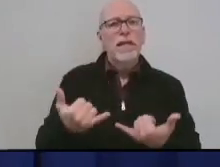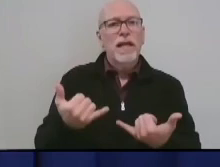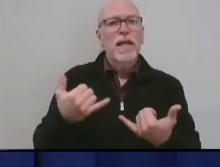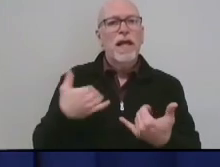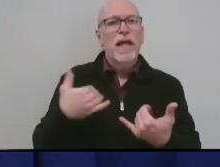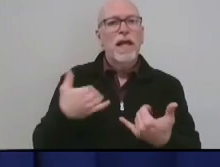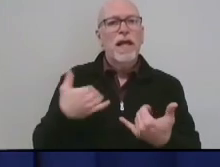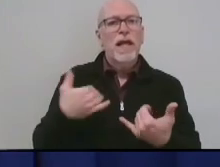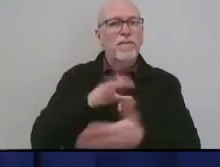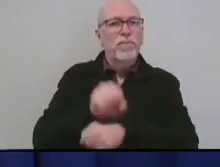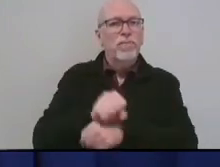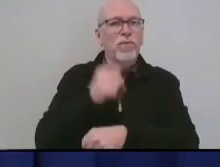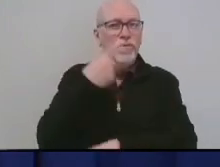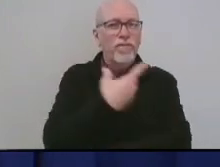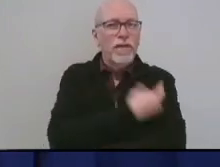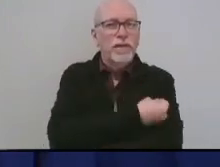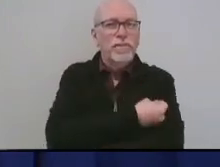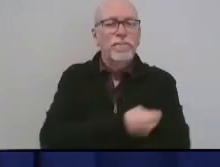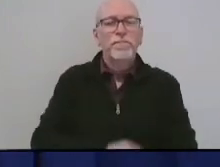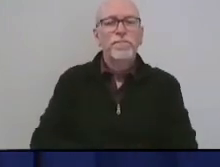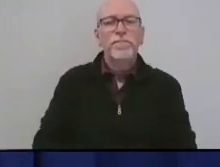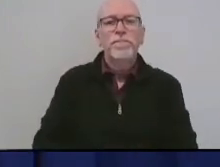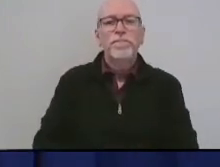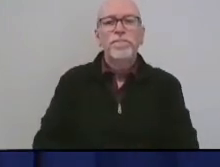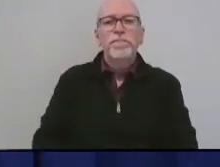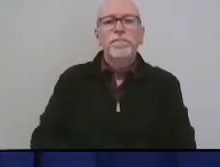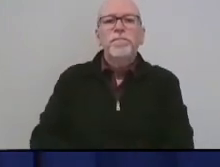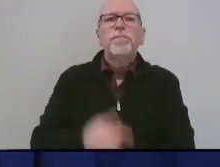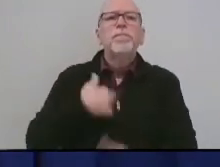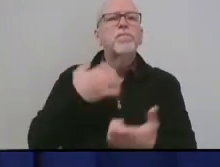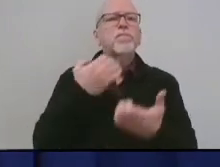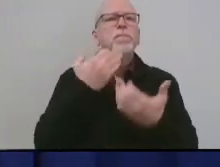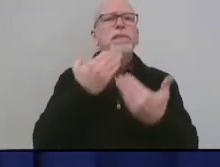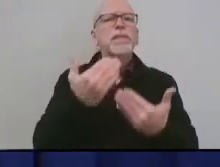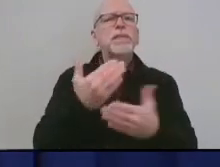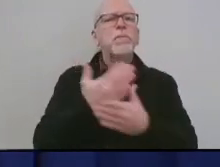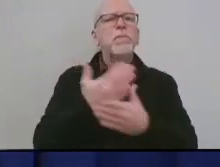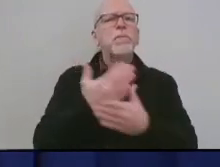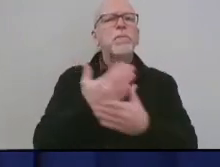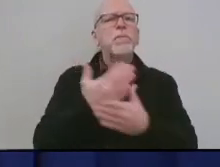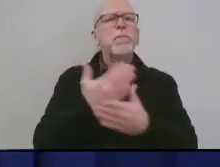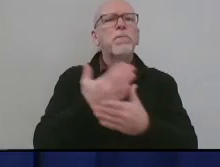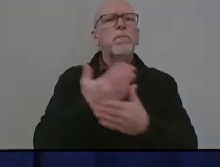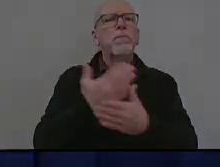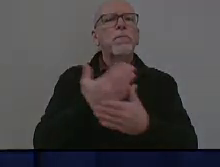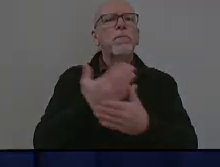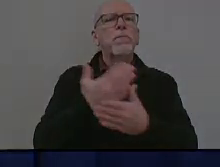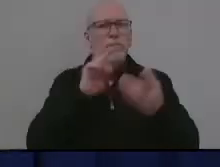appointment. I want to thank our partners at 211 for their role in getting